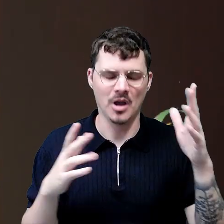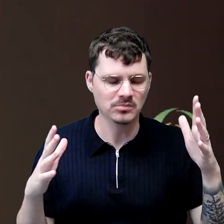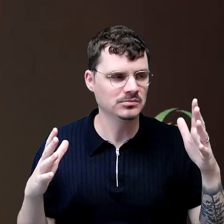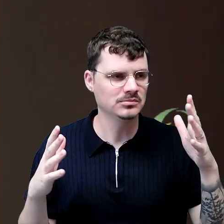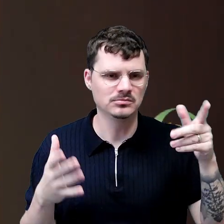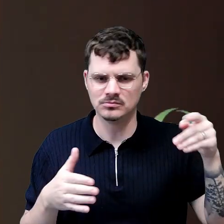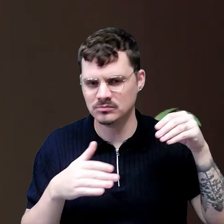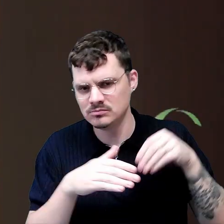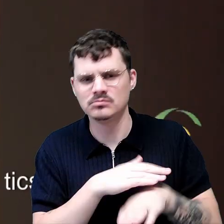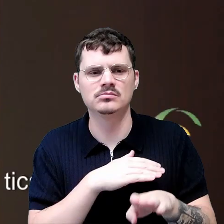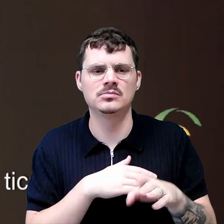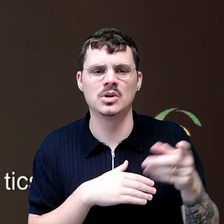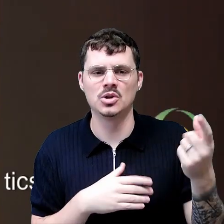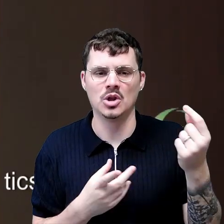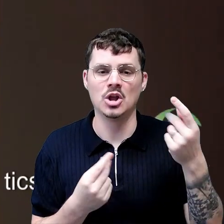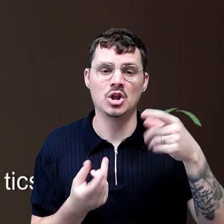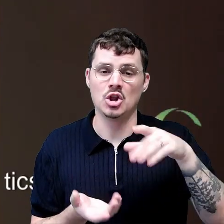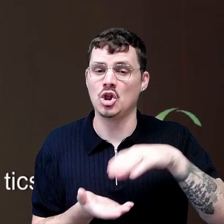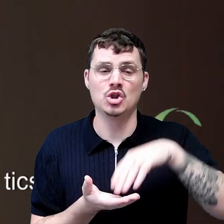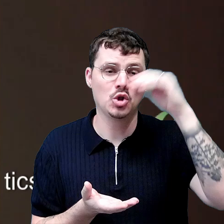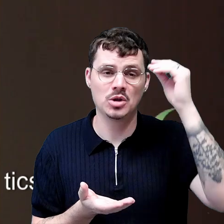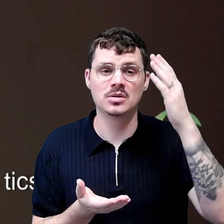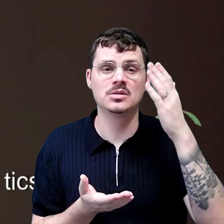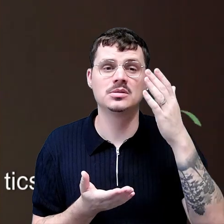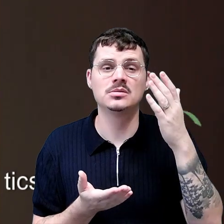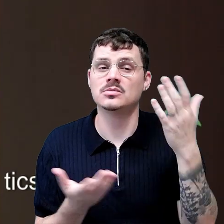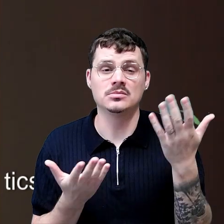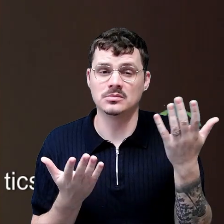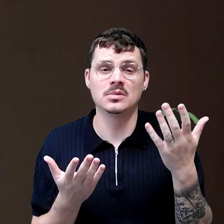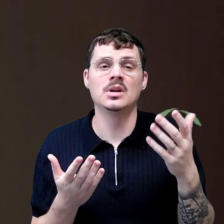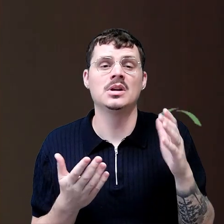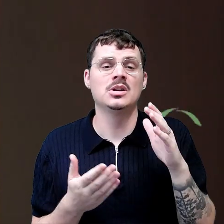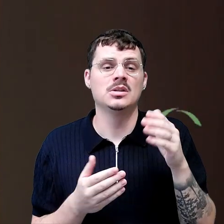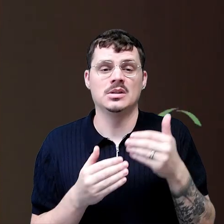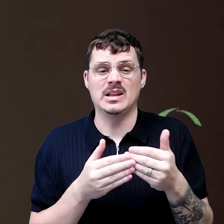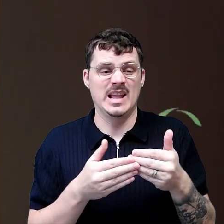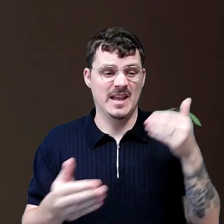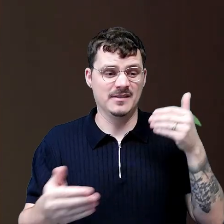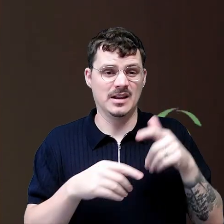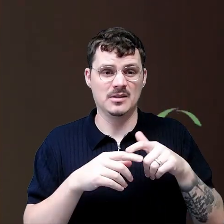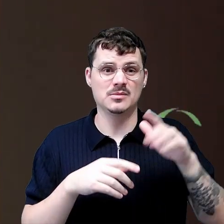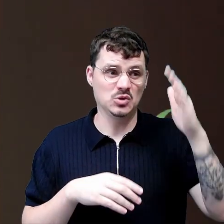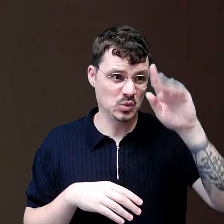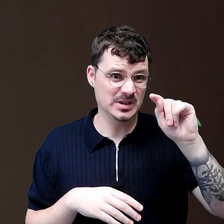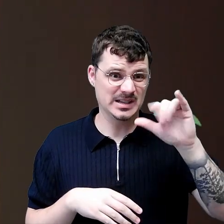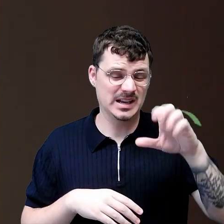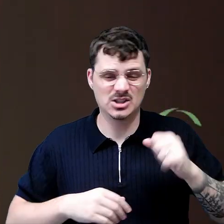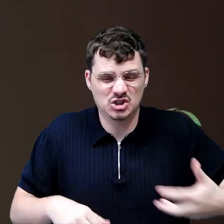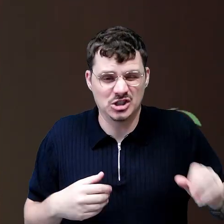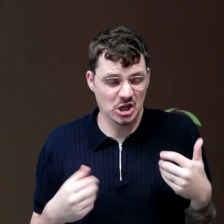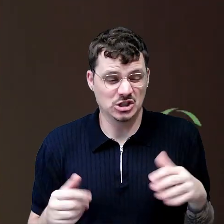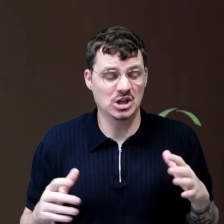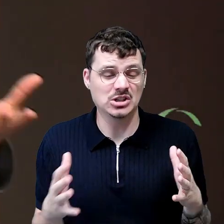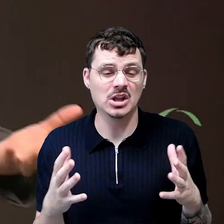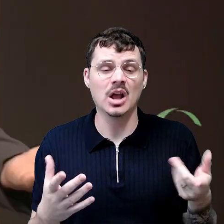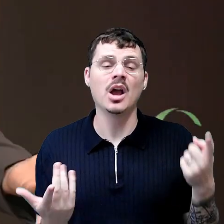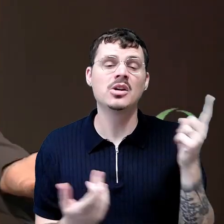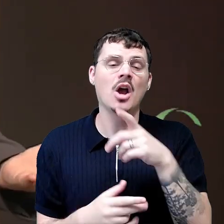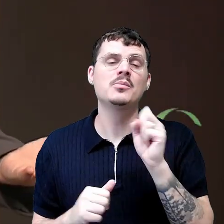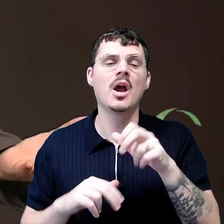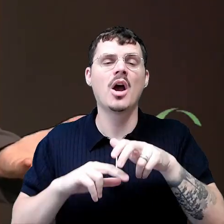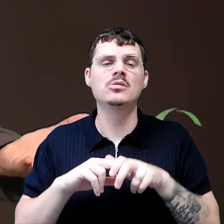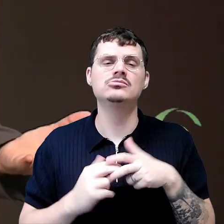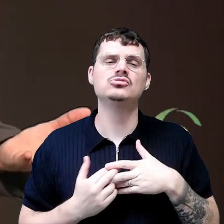entrance. He has learned that shaking out some of his tics ahead of time helps him be able to enjoy the